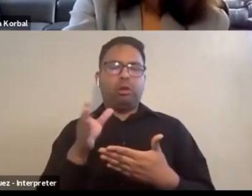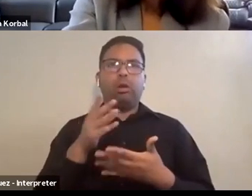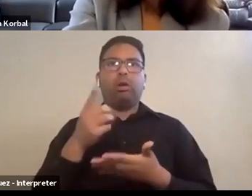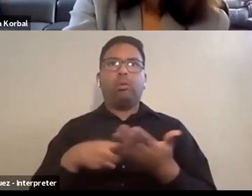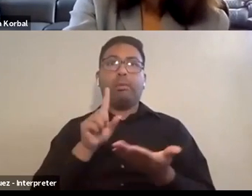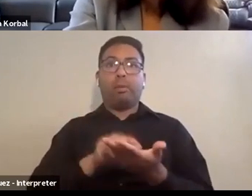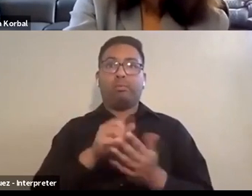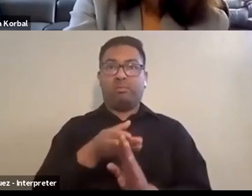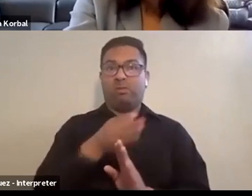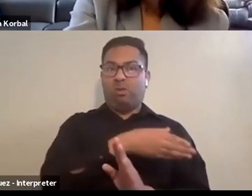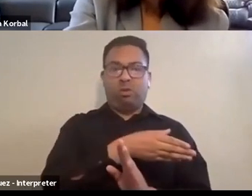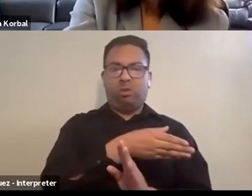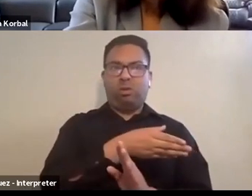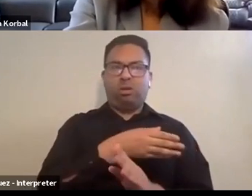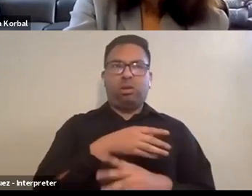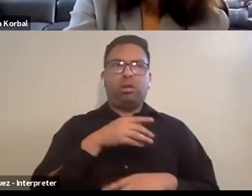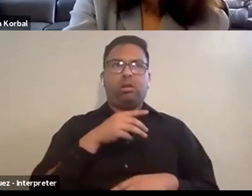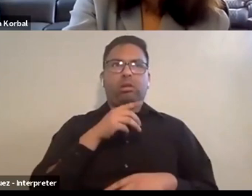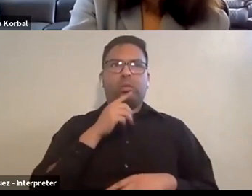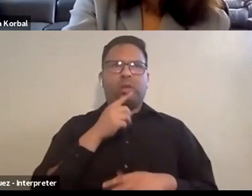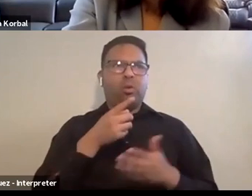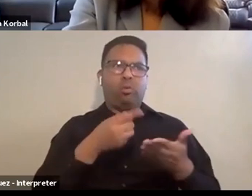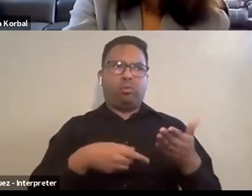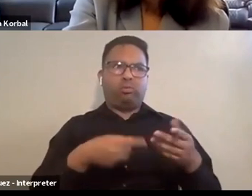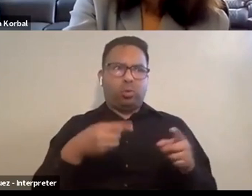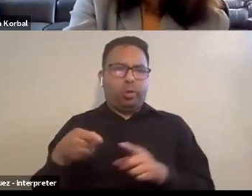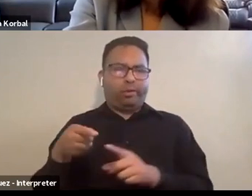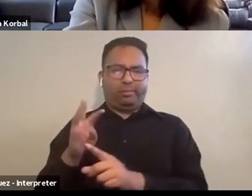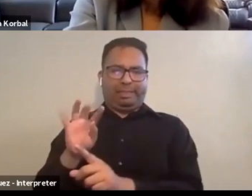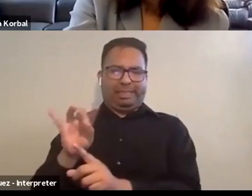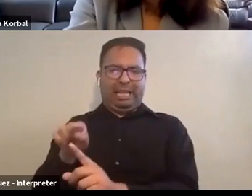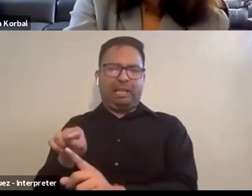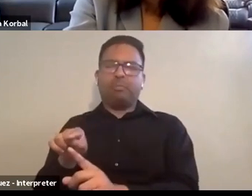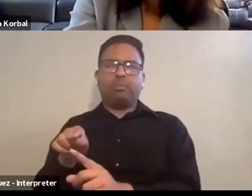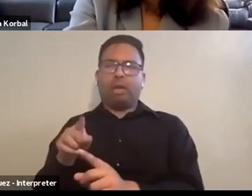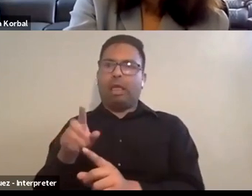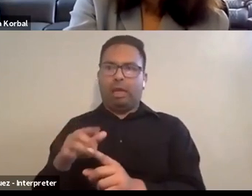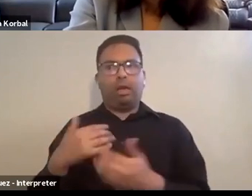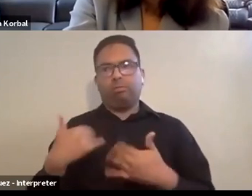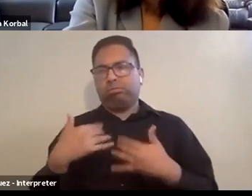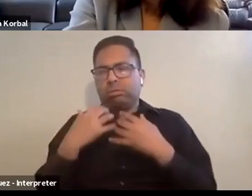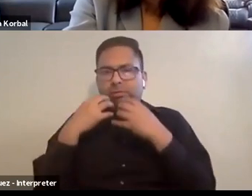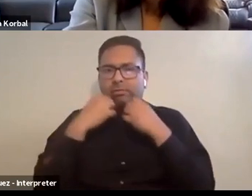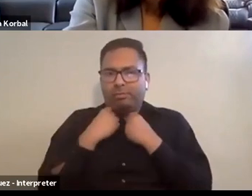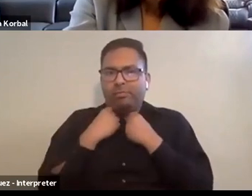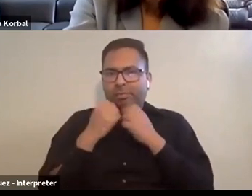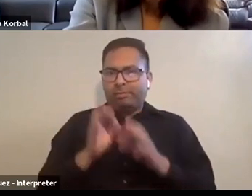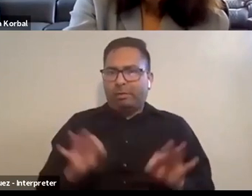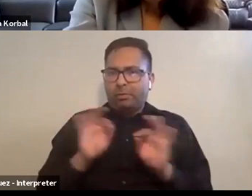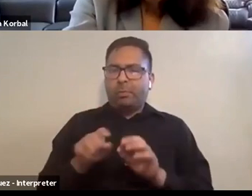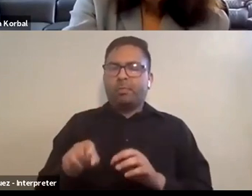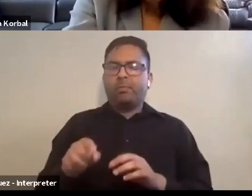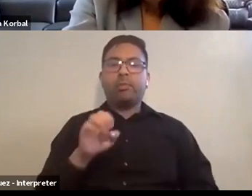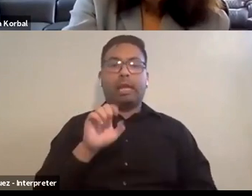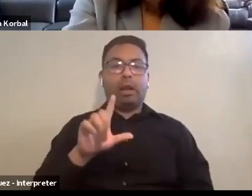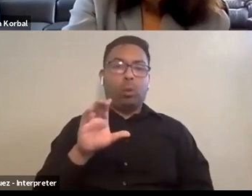before what was going on 68, it's really valuable. El Corno